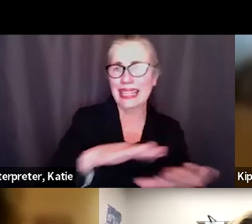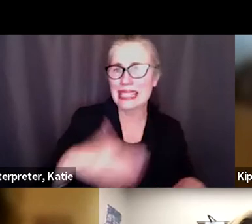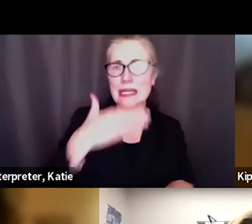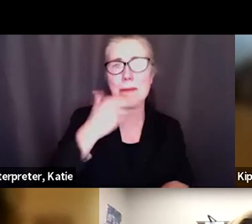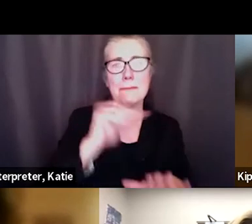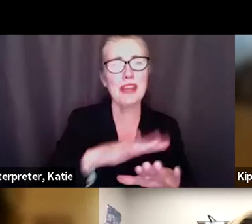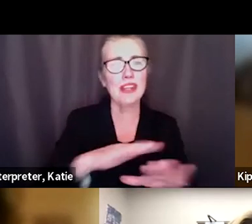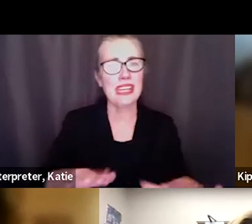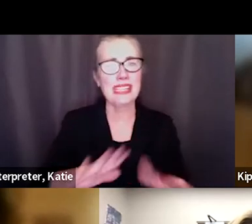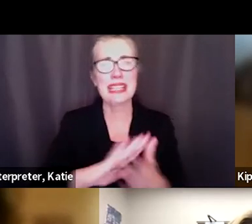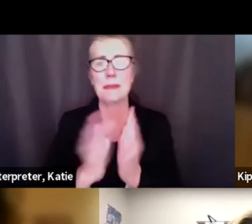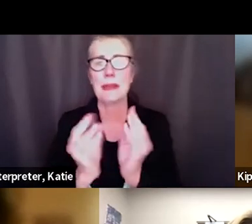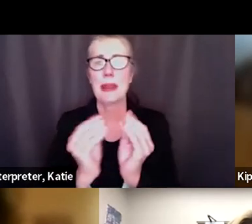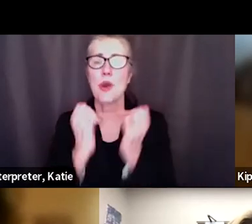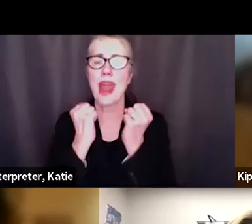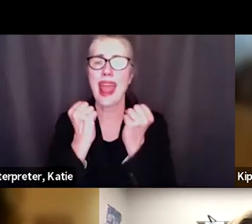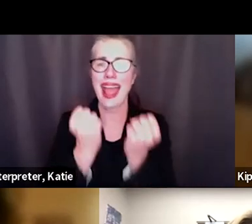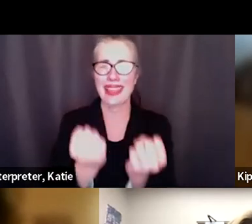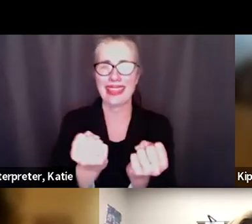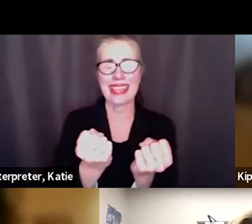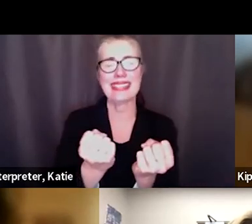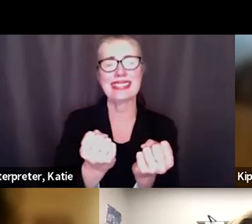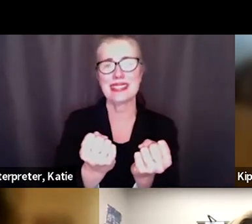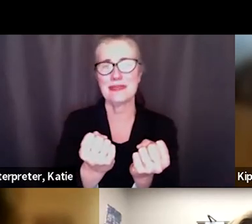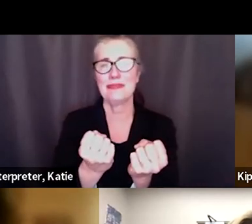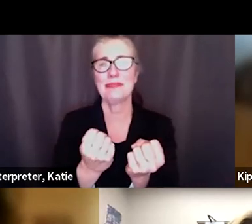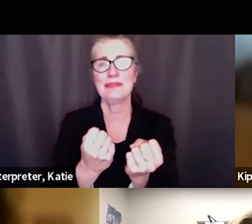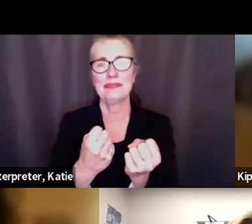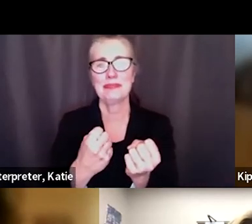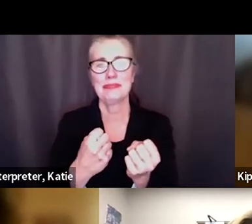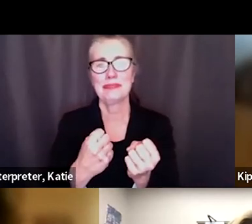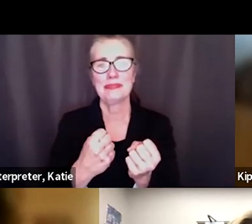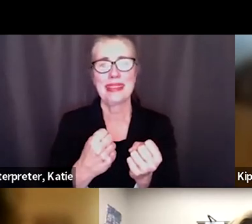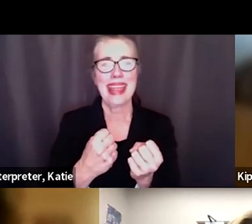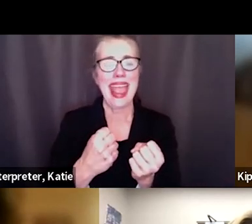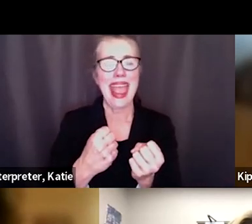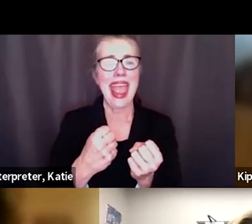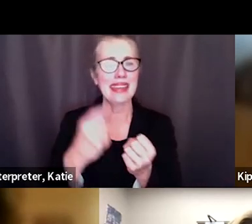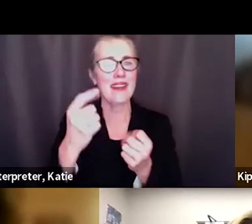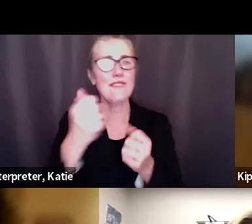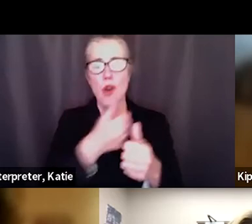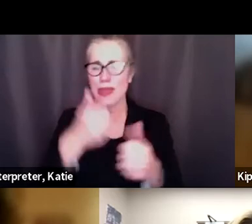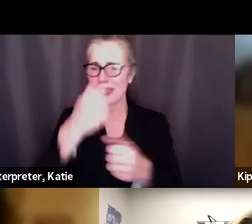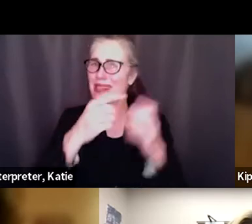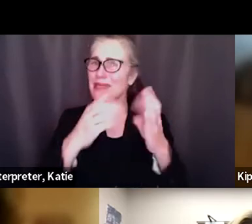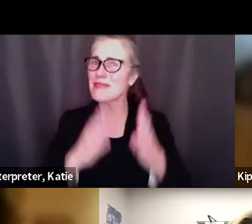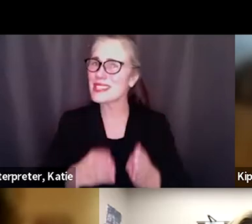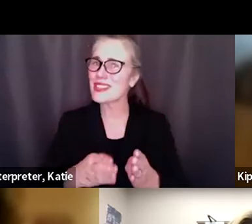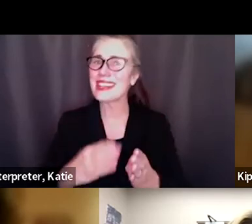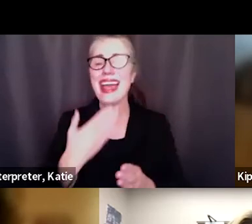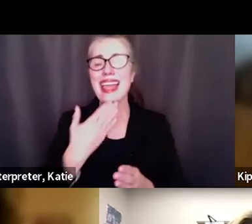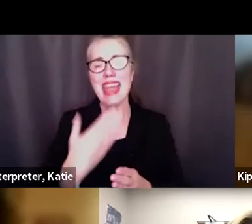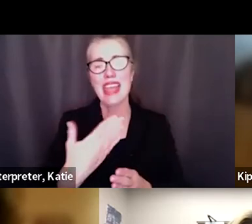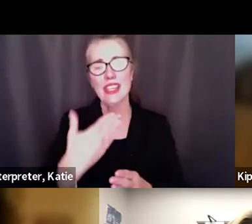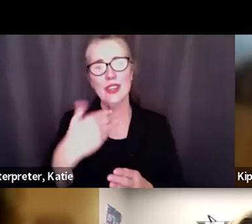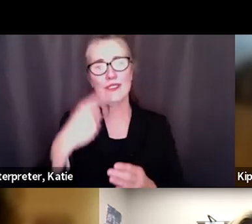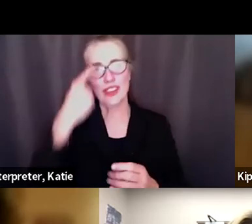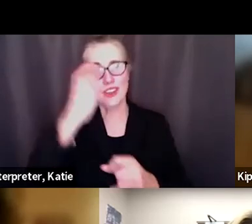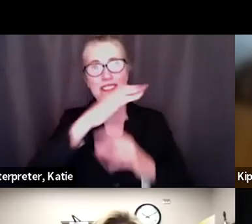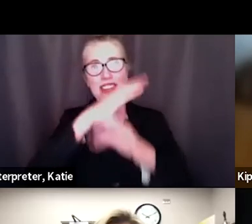being a lot healthier with regards to that as also as well as um our administration so thank you so much for your vision and i i know that's going to